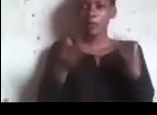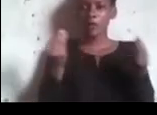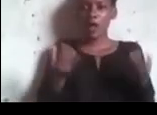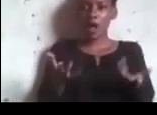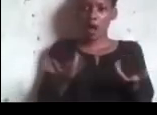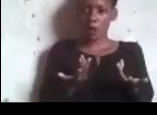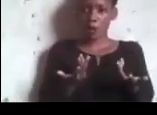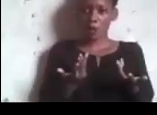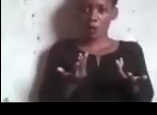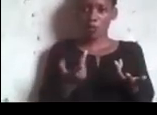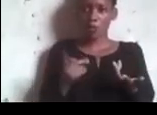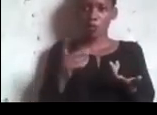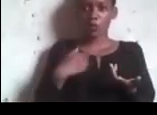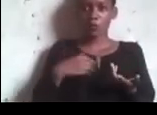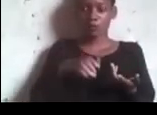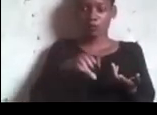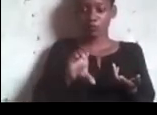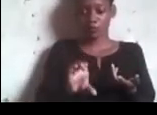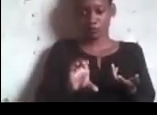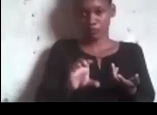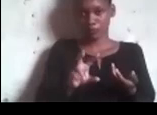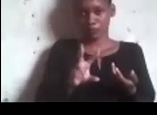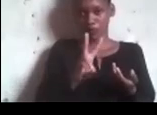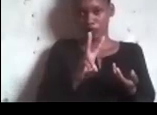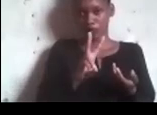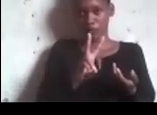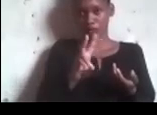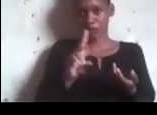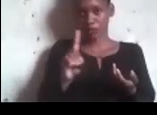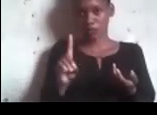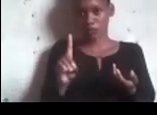of Section 21 of